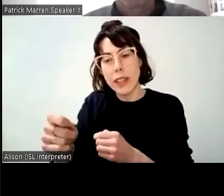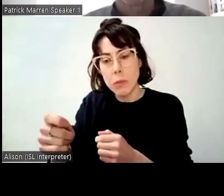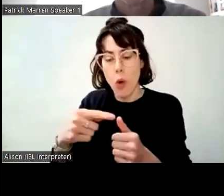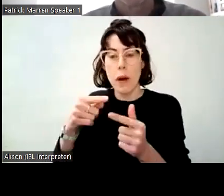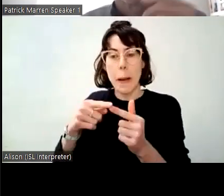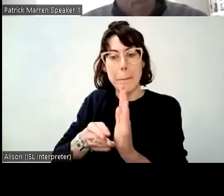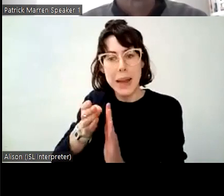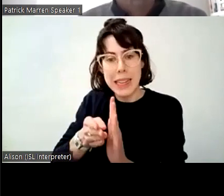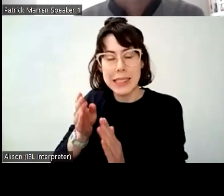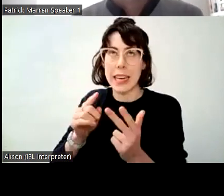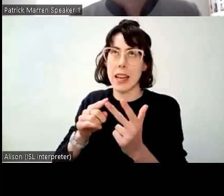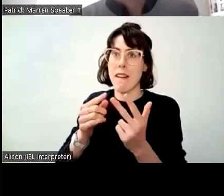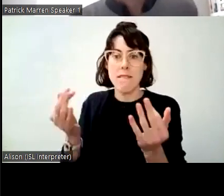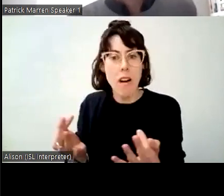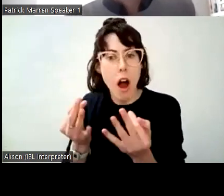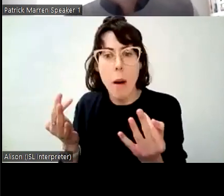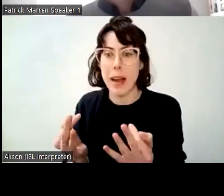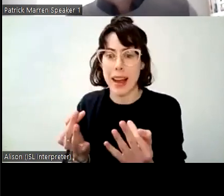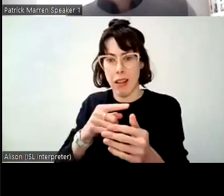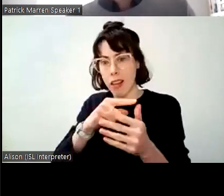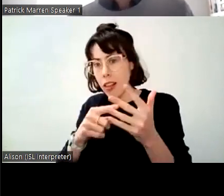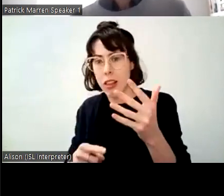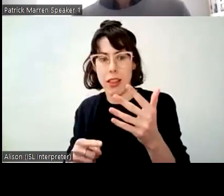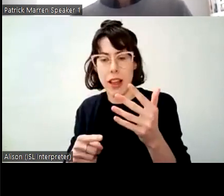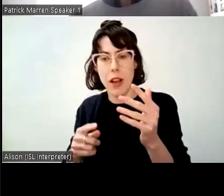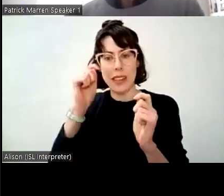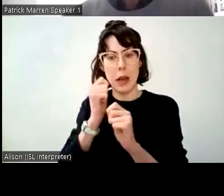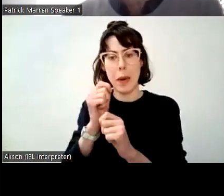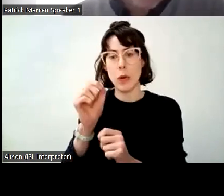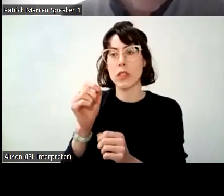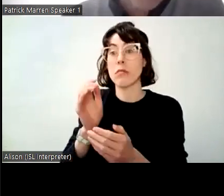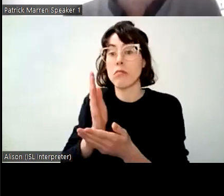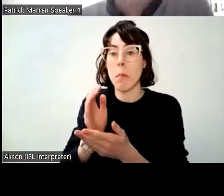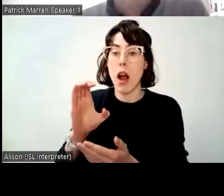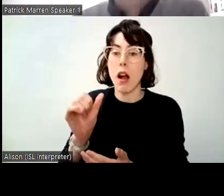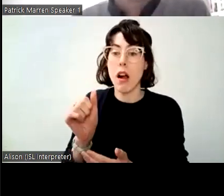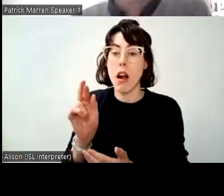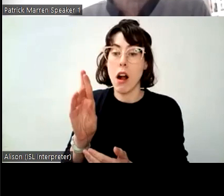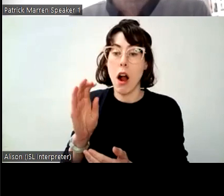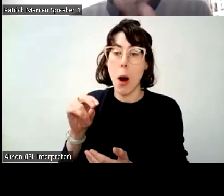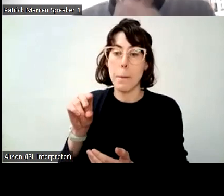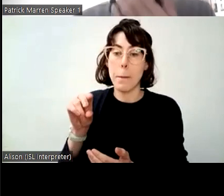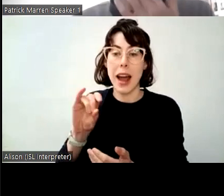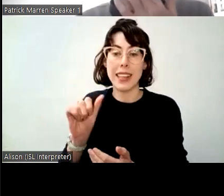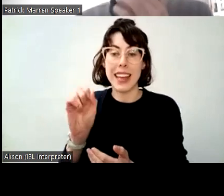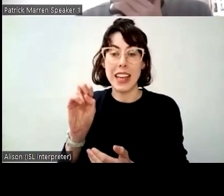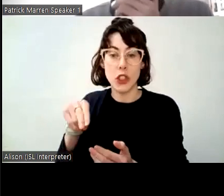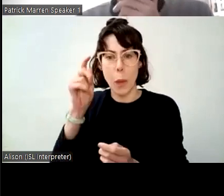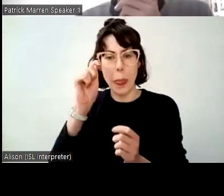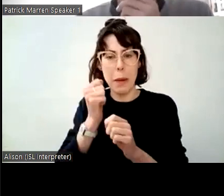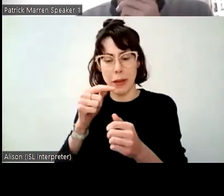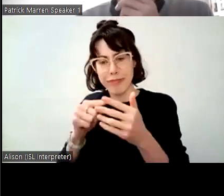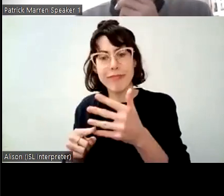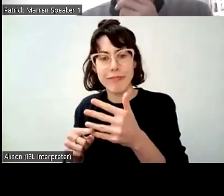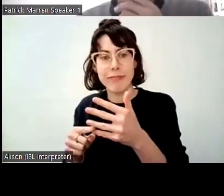to be addressed when we talk about decarbonisation. As a vision, it's revolutionary in a way.